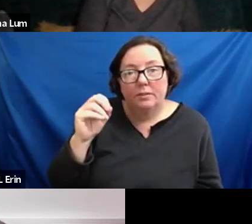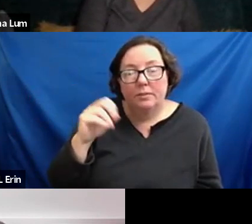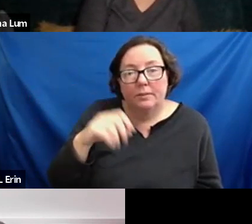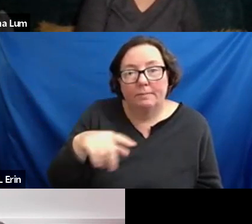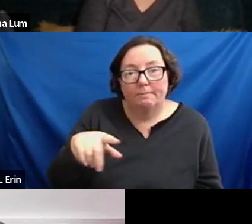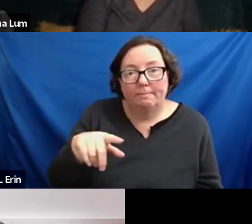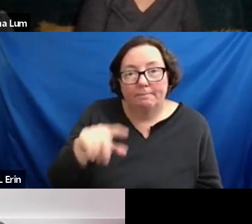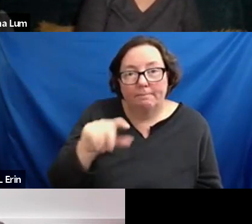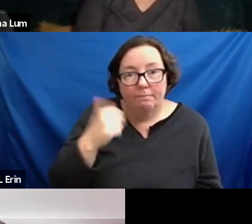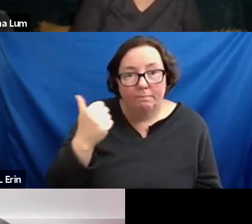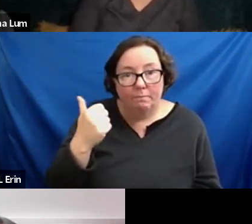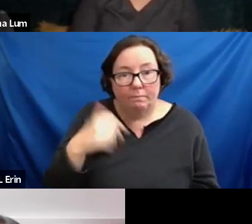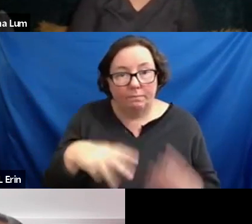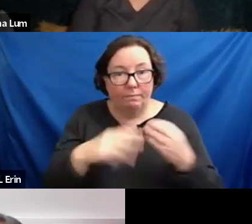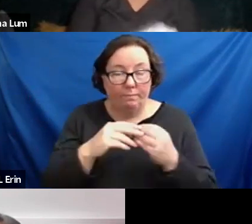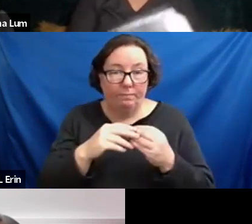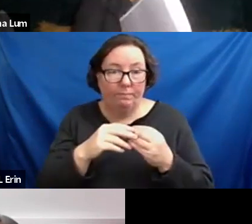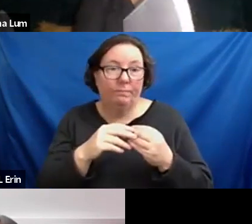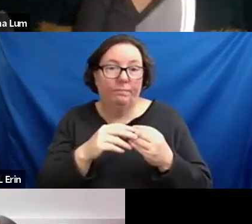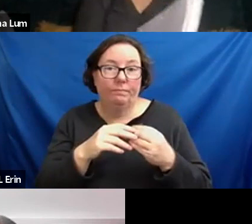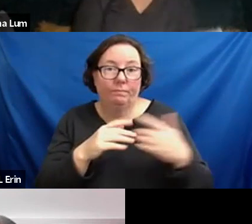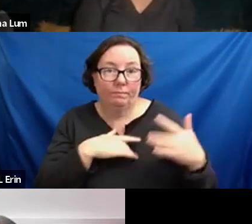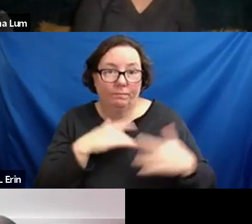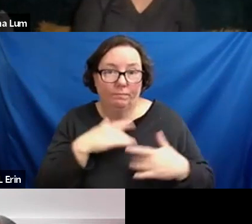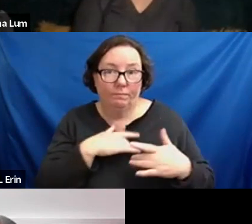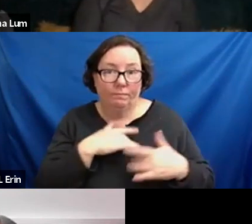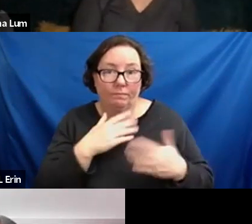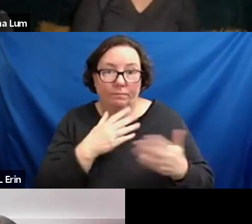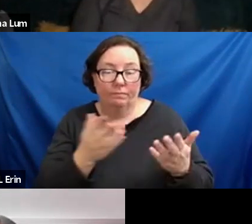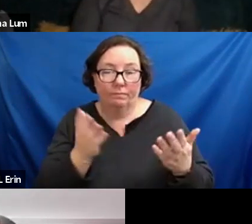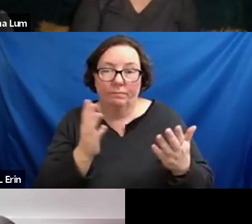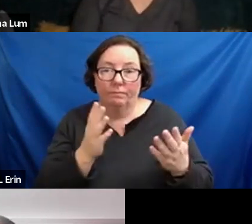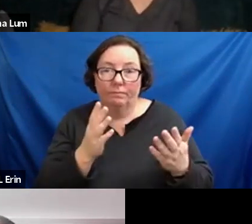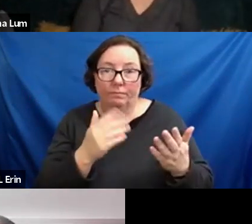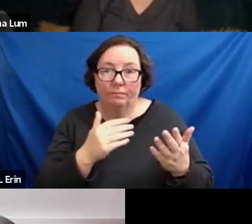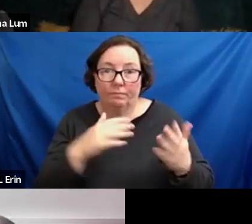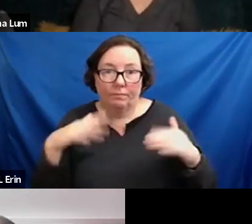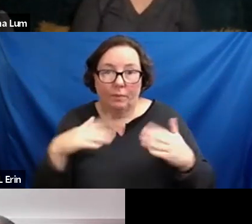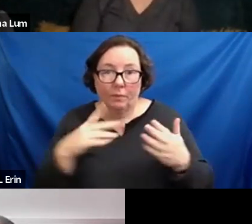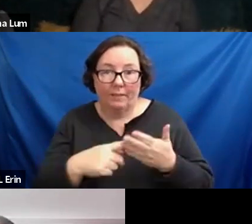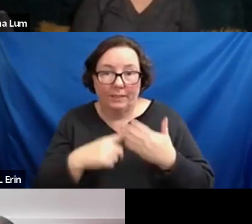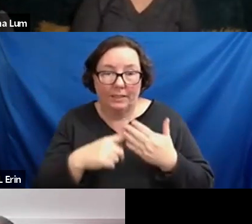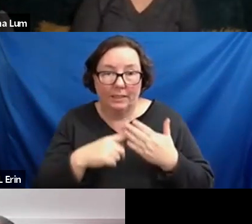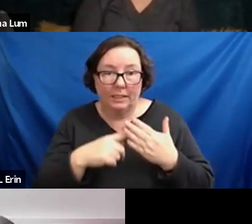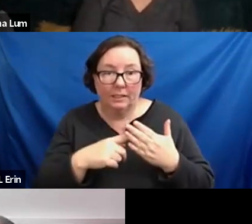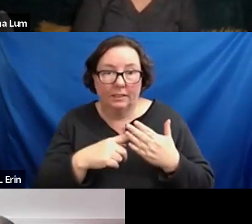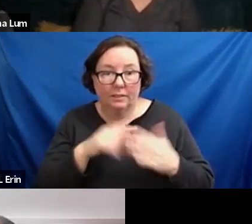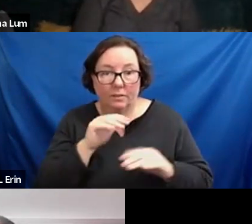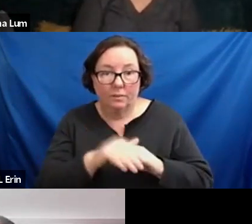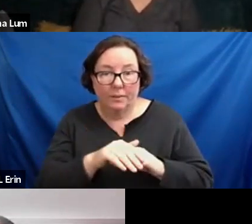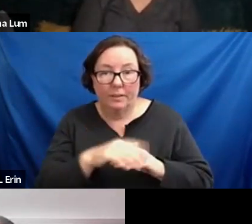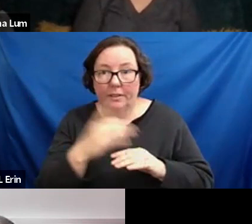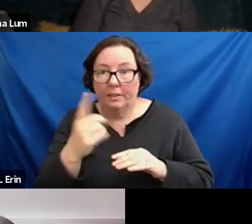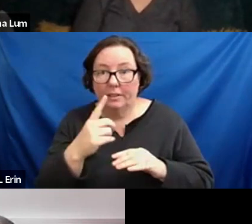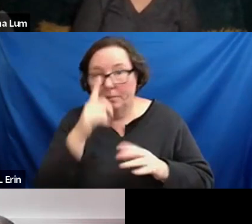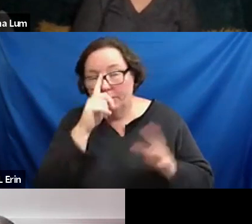Is there any additional concerns that we haven't discussed that someone